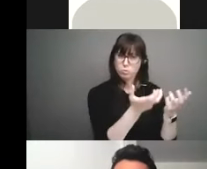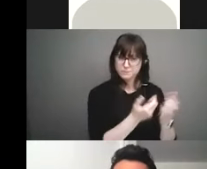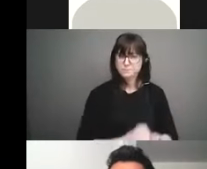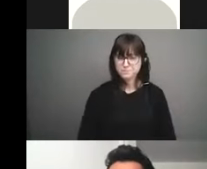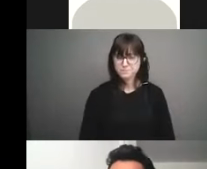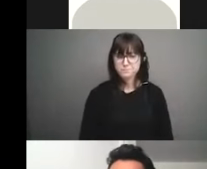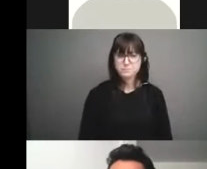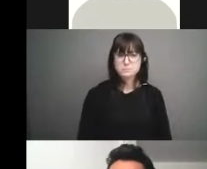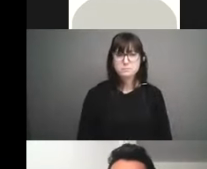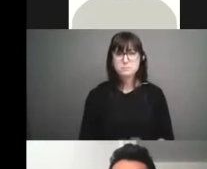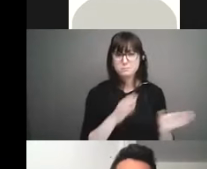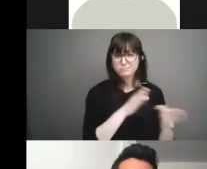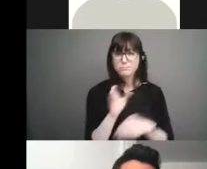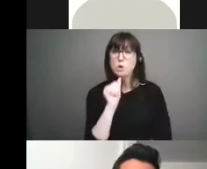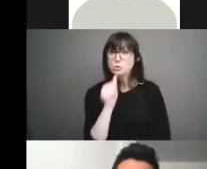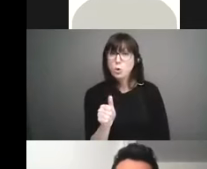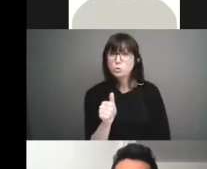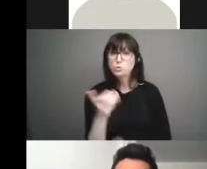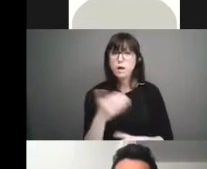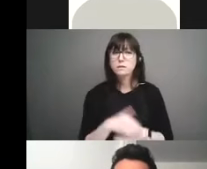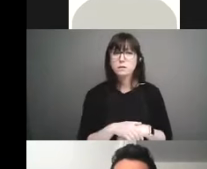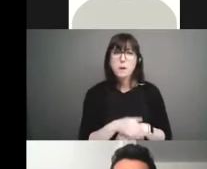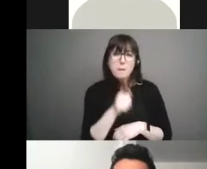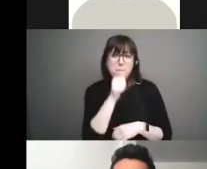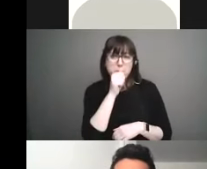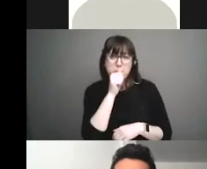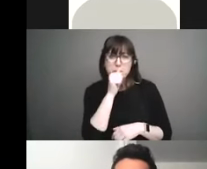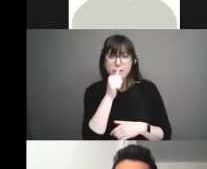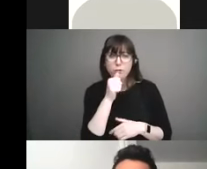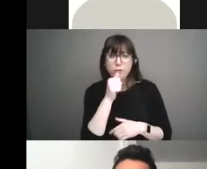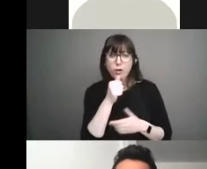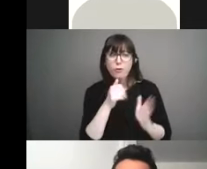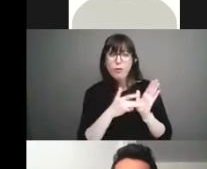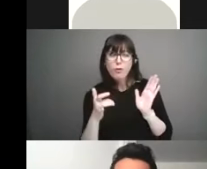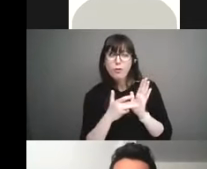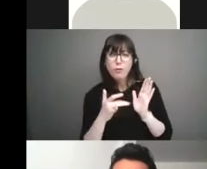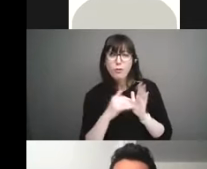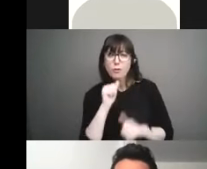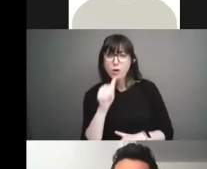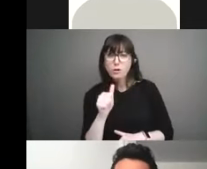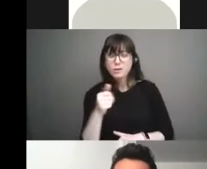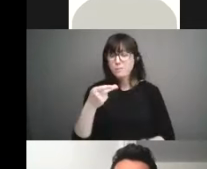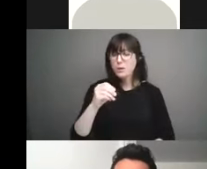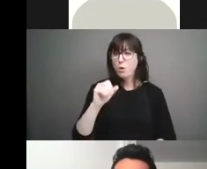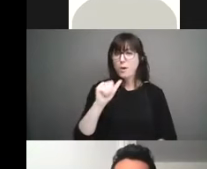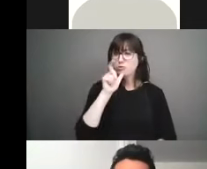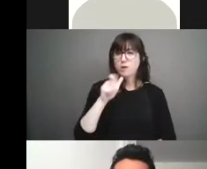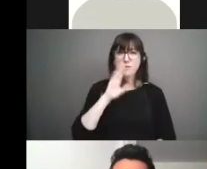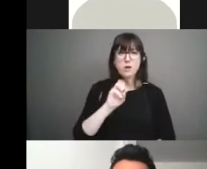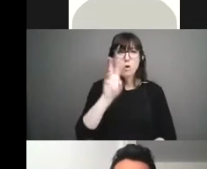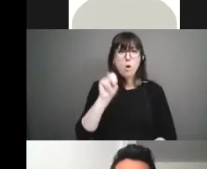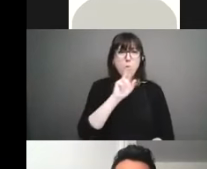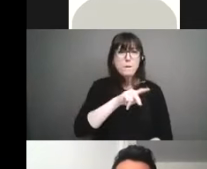Do not make secret profits. This is a pretty obvious one. The power of attorney should not act for their own personal gain or their